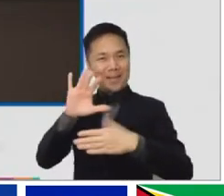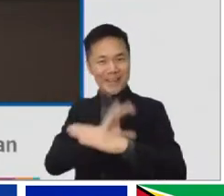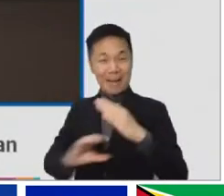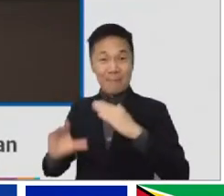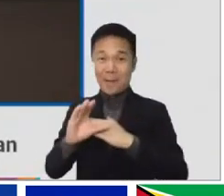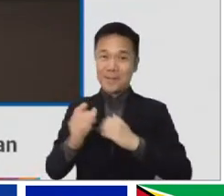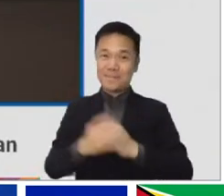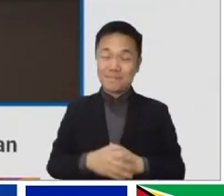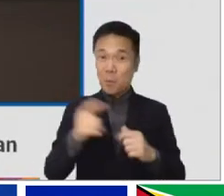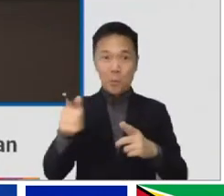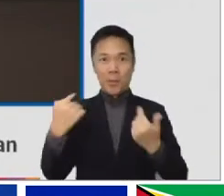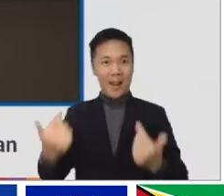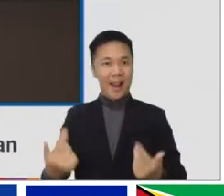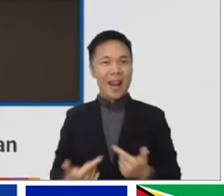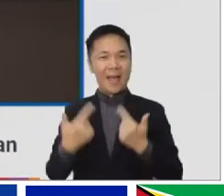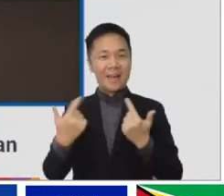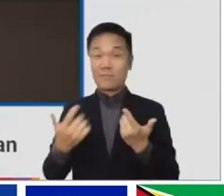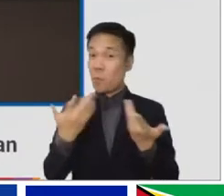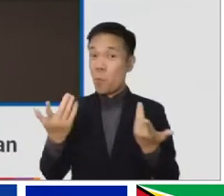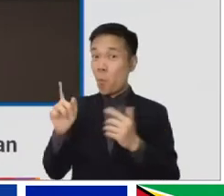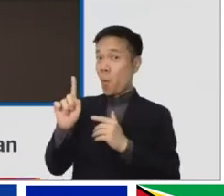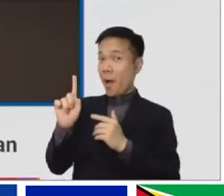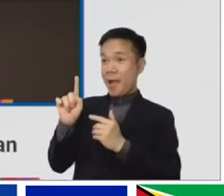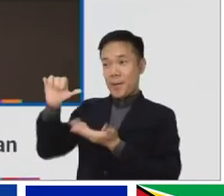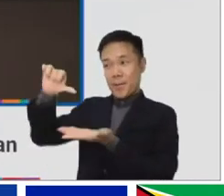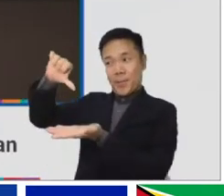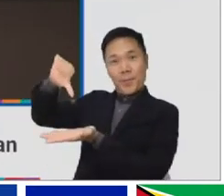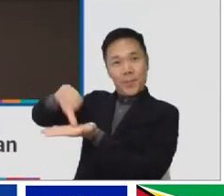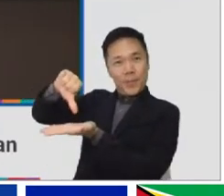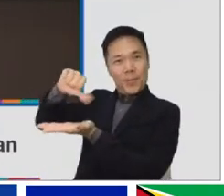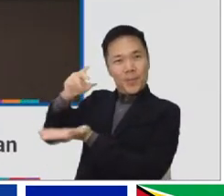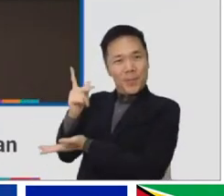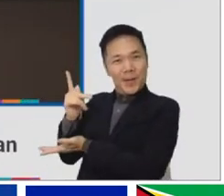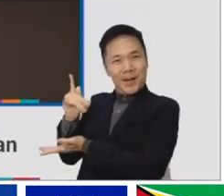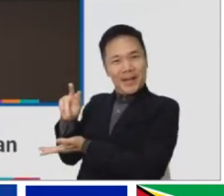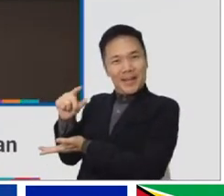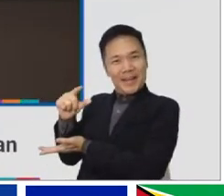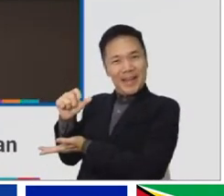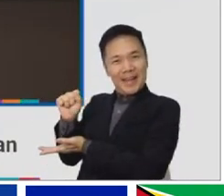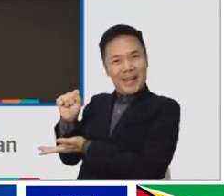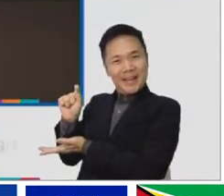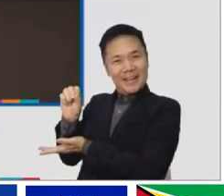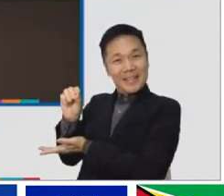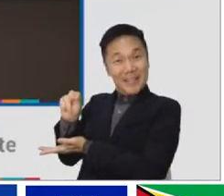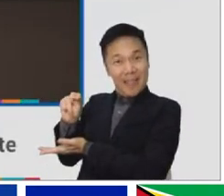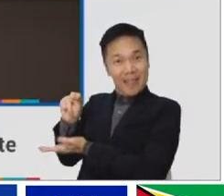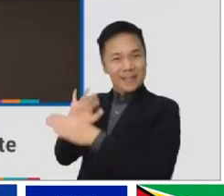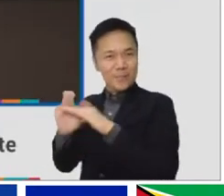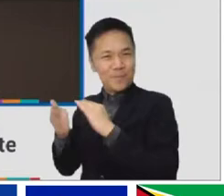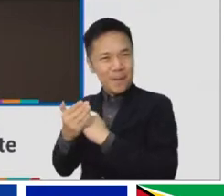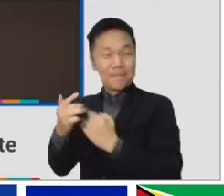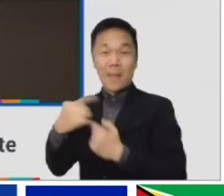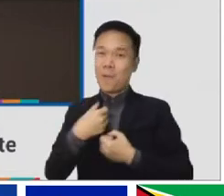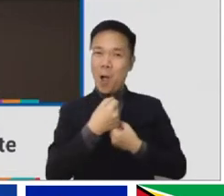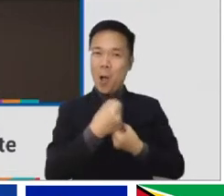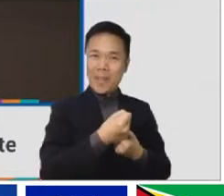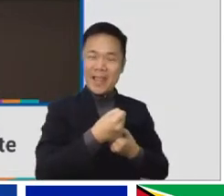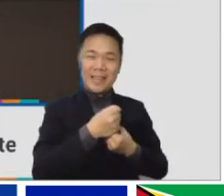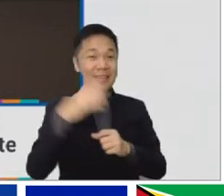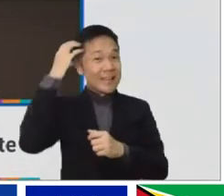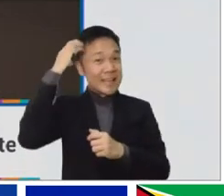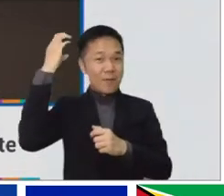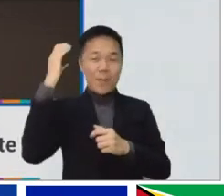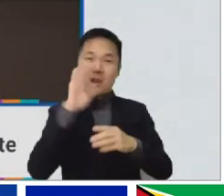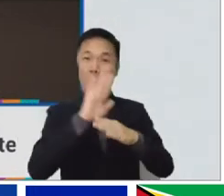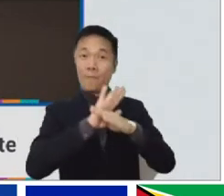Kingston, Jamaica, and I must say that on behalf of the government of Jamaica, we are pleased that Jamaica is the host country for